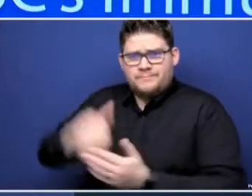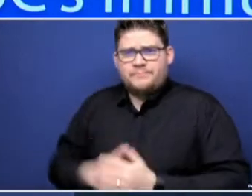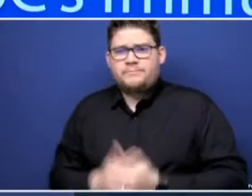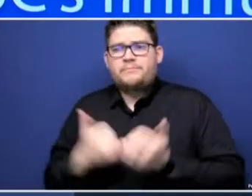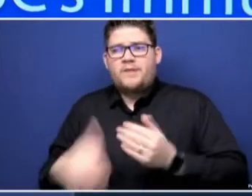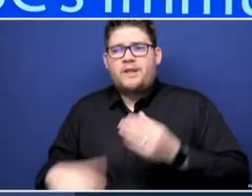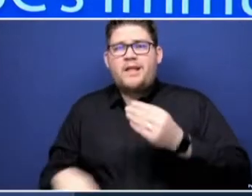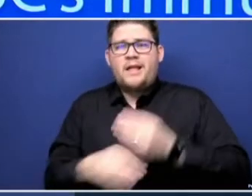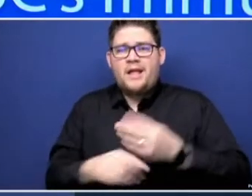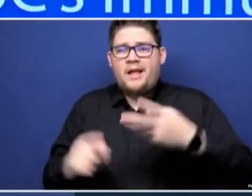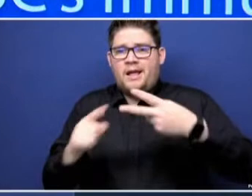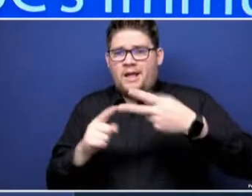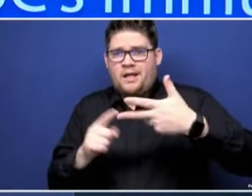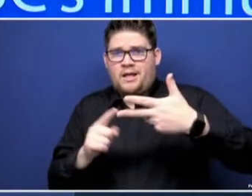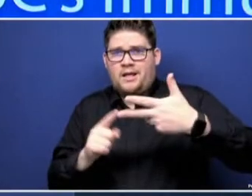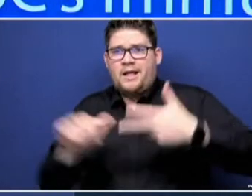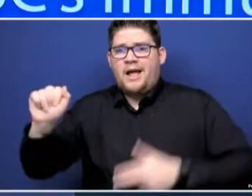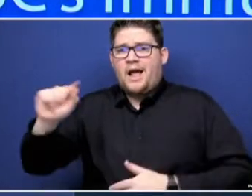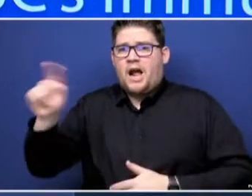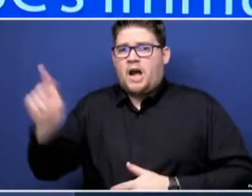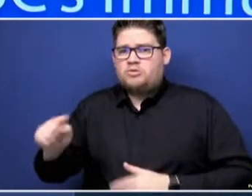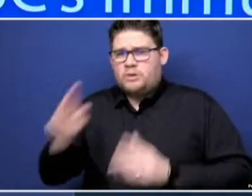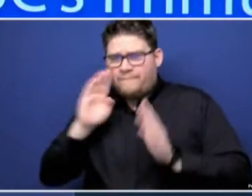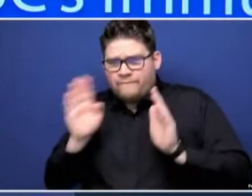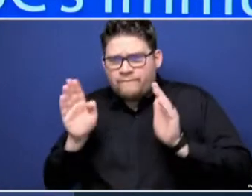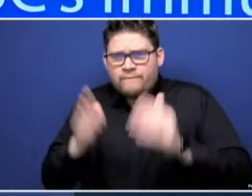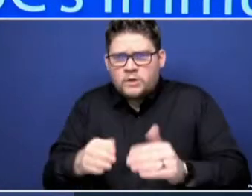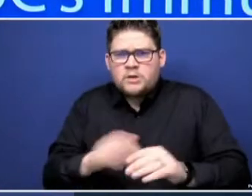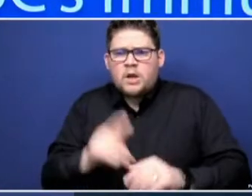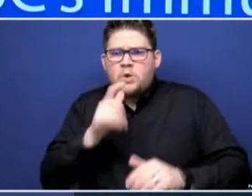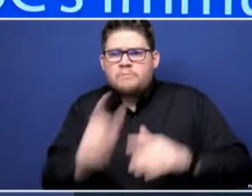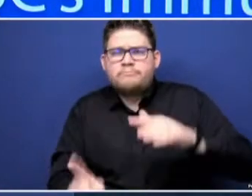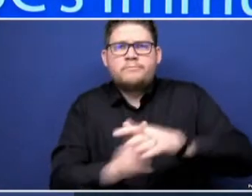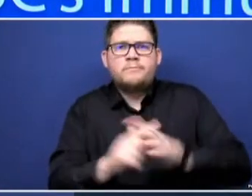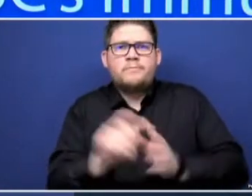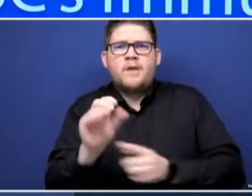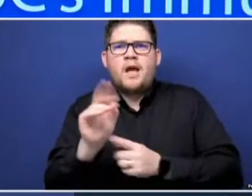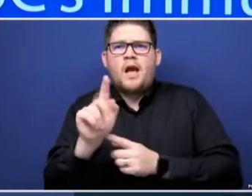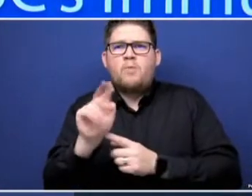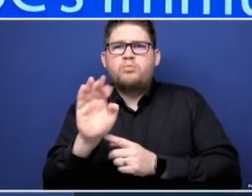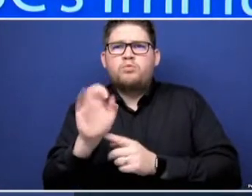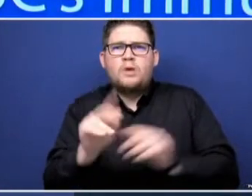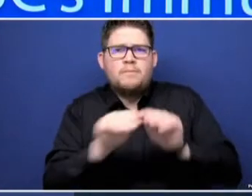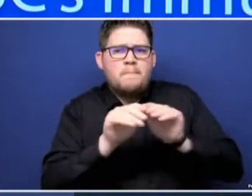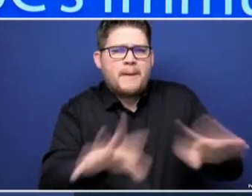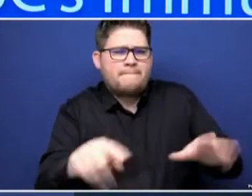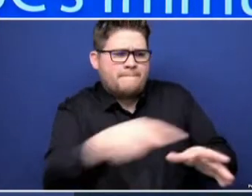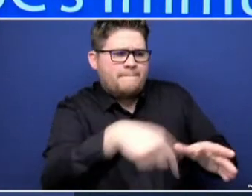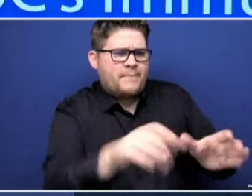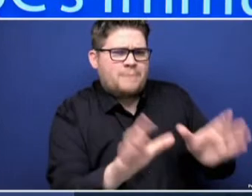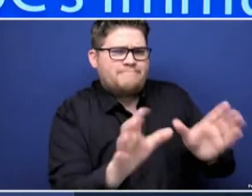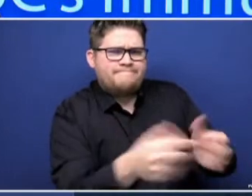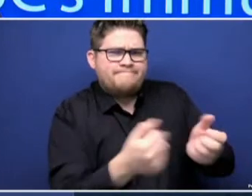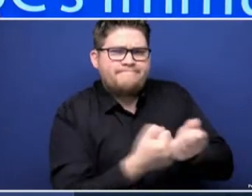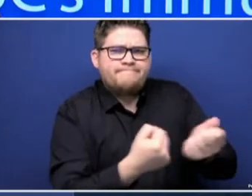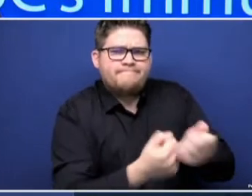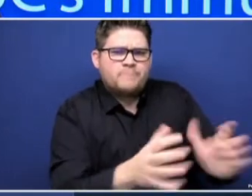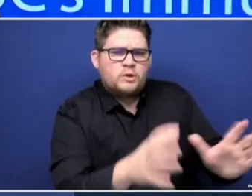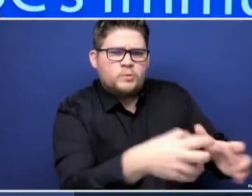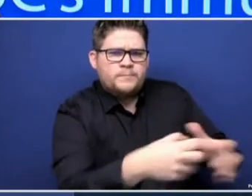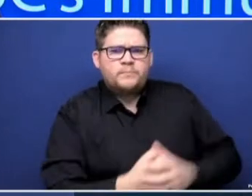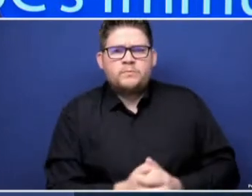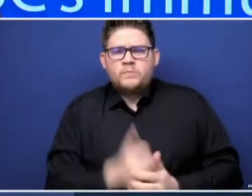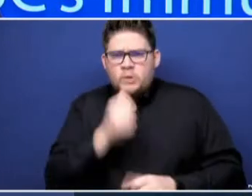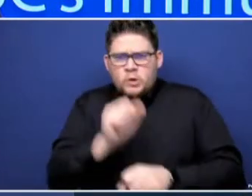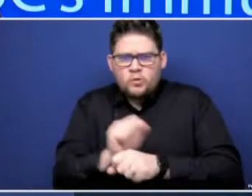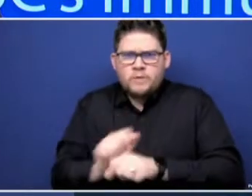tourism sector, and our hospitality industries as well have seen a reduction in their ability to serve customers, and that has led